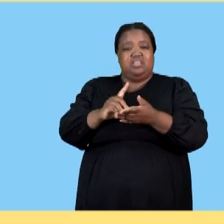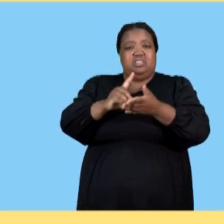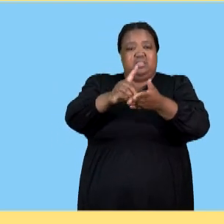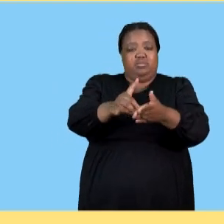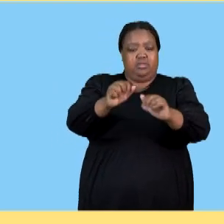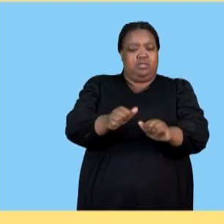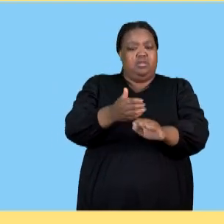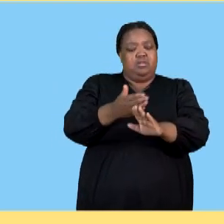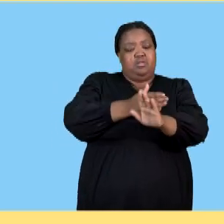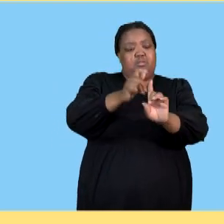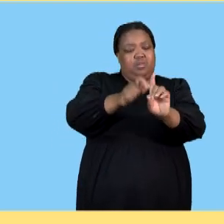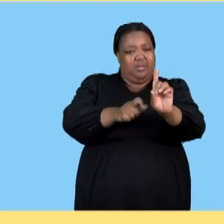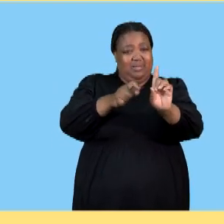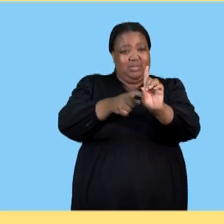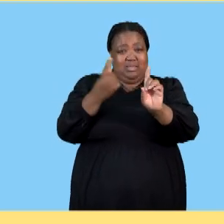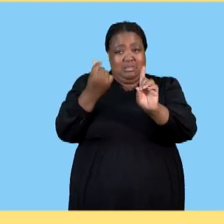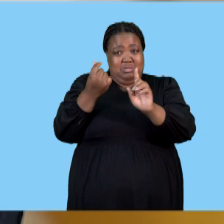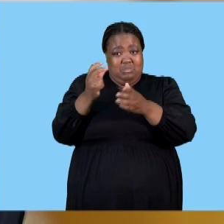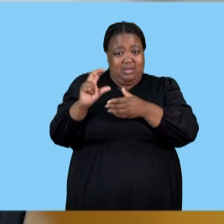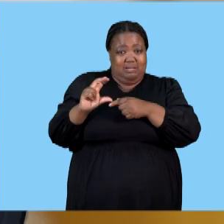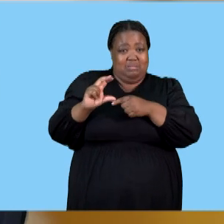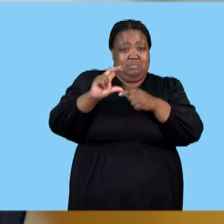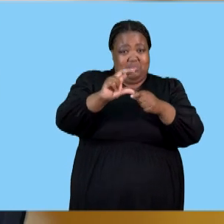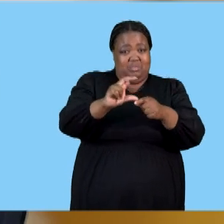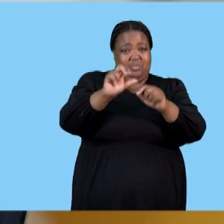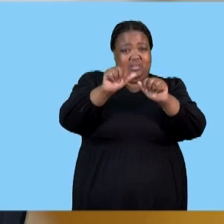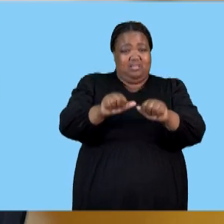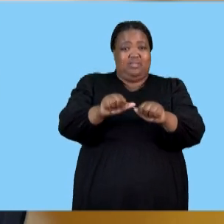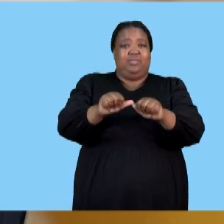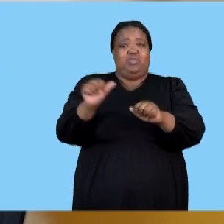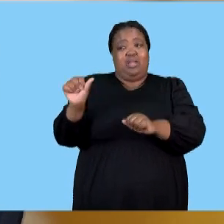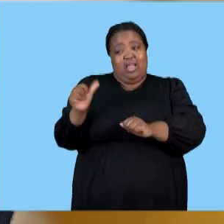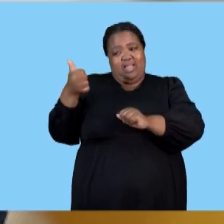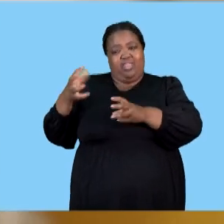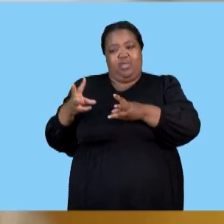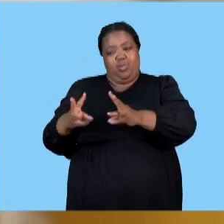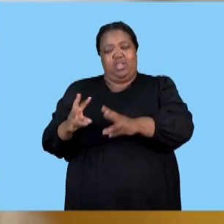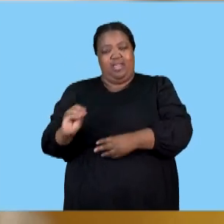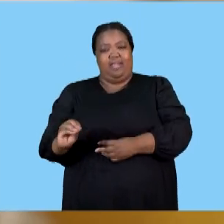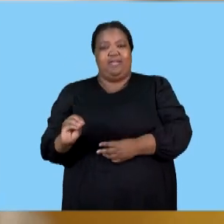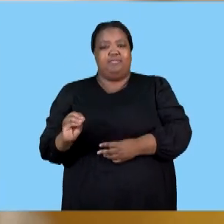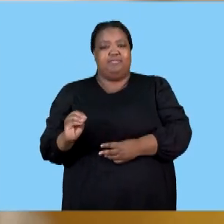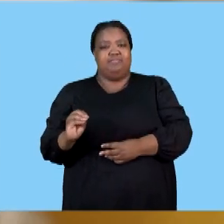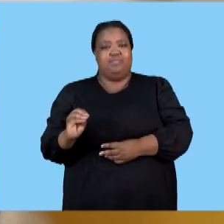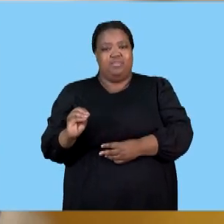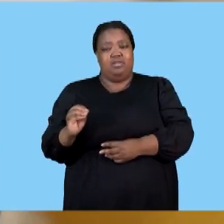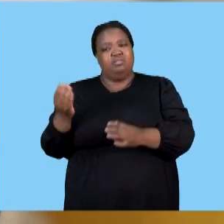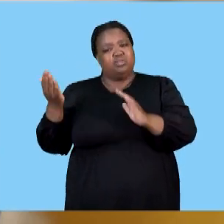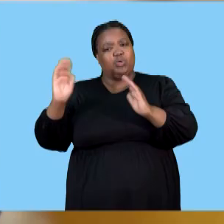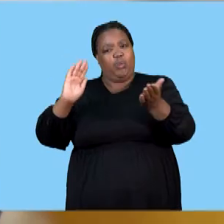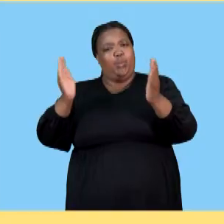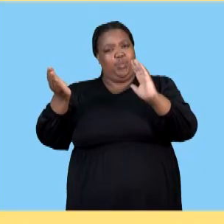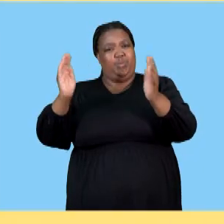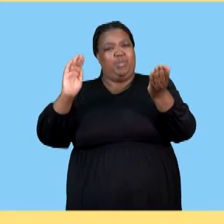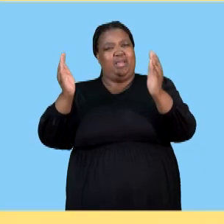before a person can invest in a particular investment, they have to have another alternative. So they compare